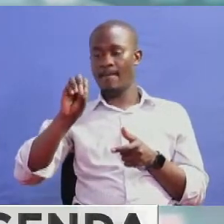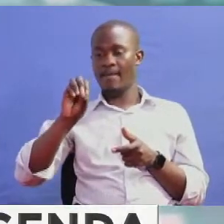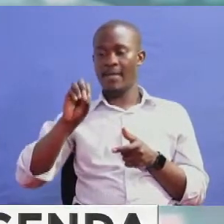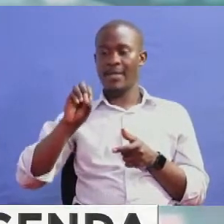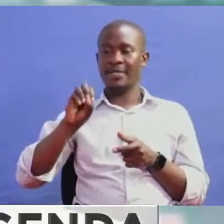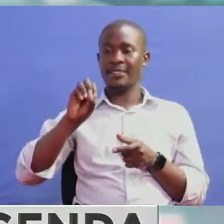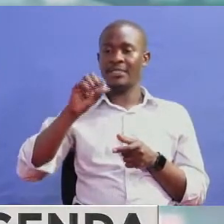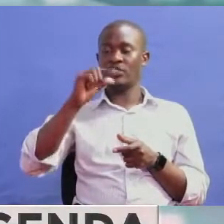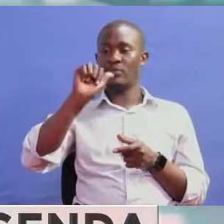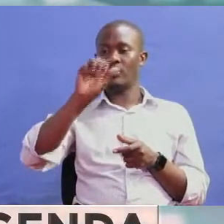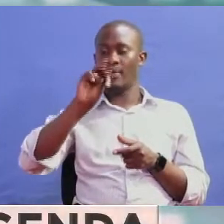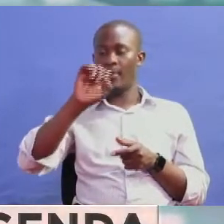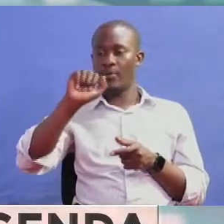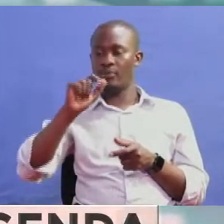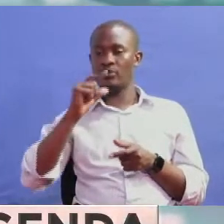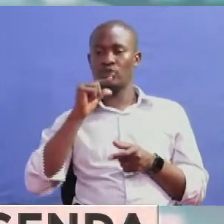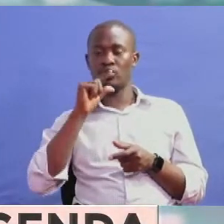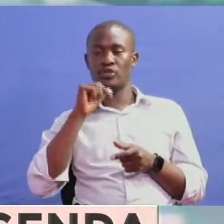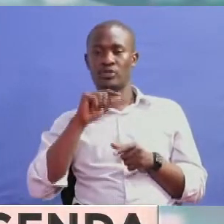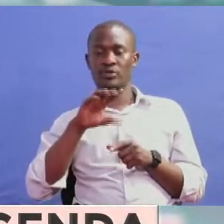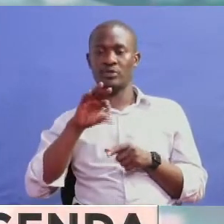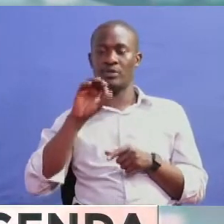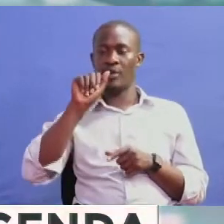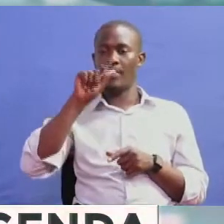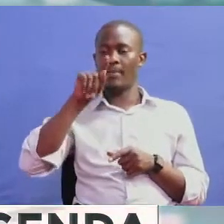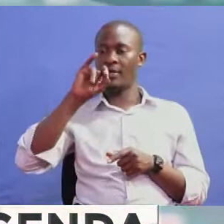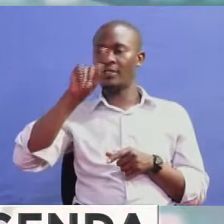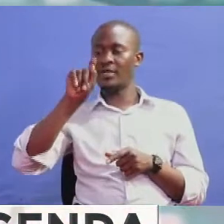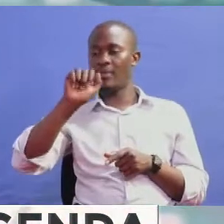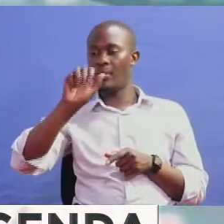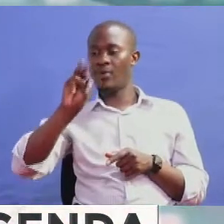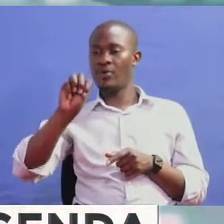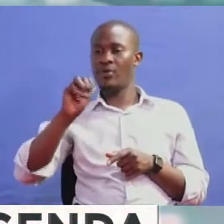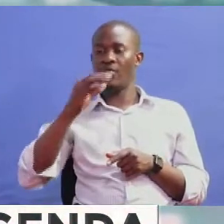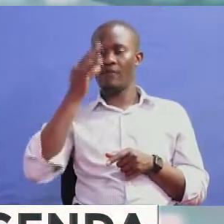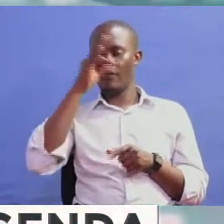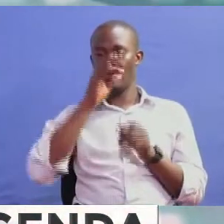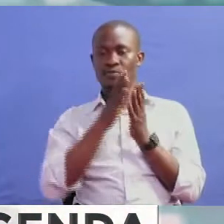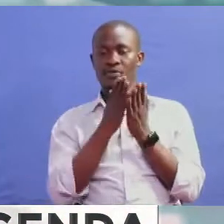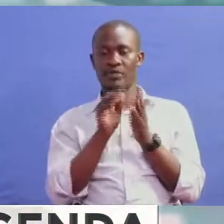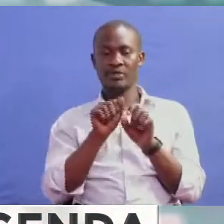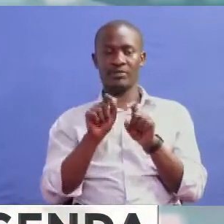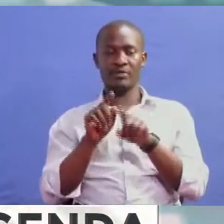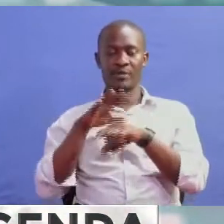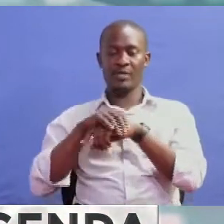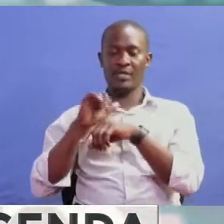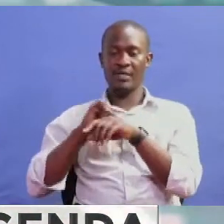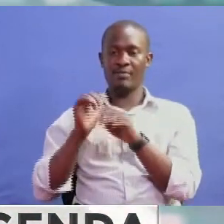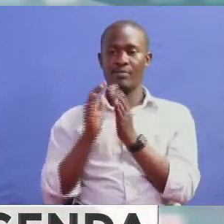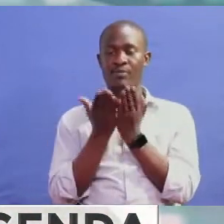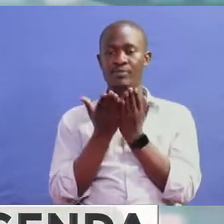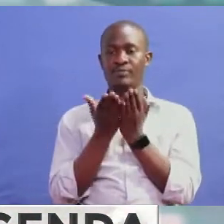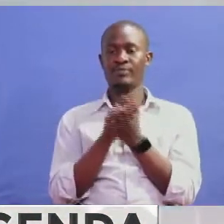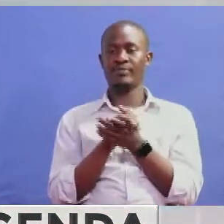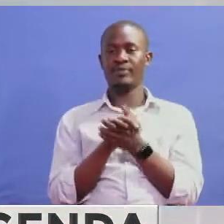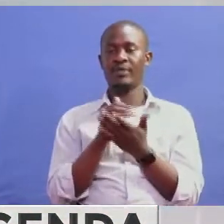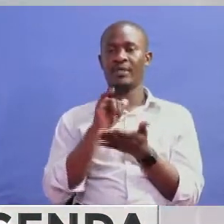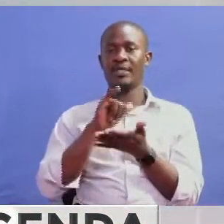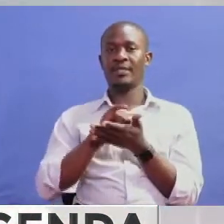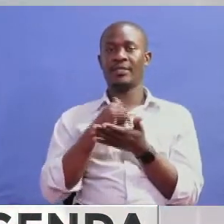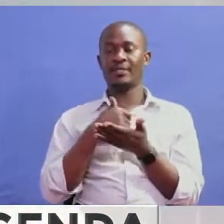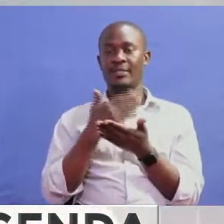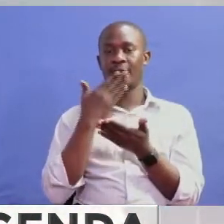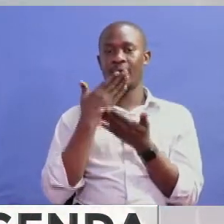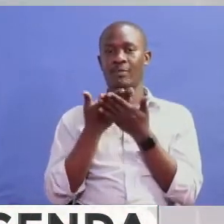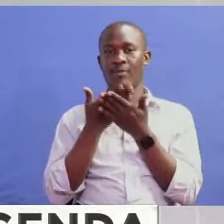in Twitter, and Pikitemu on Facebook, and you'll be able to get that book. That's right. Thank you